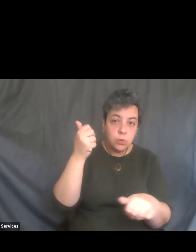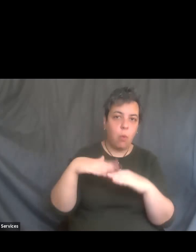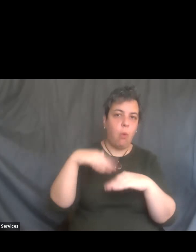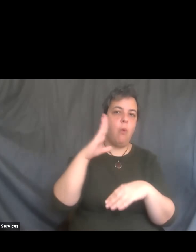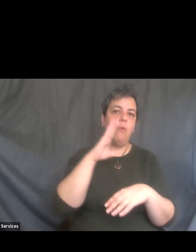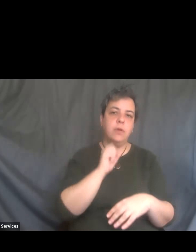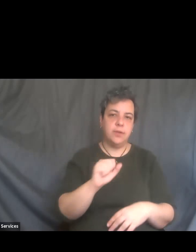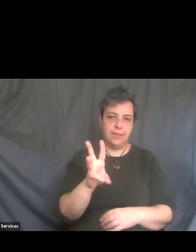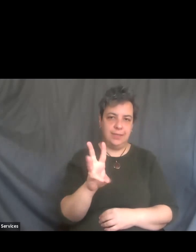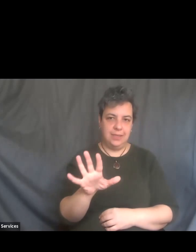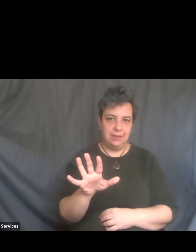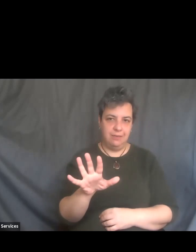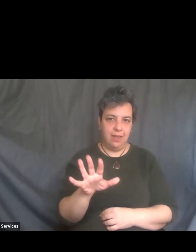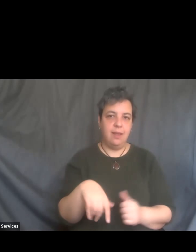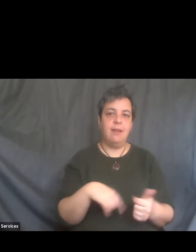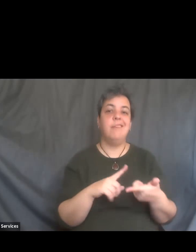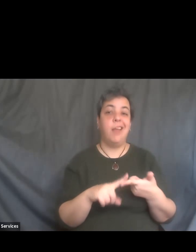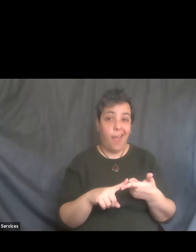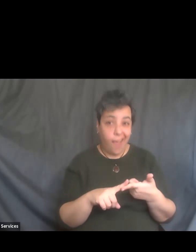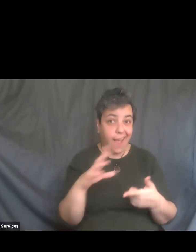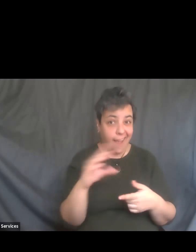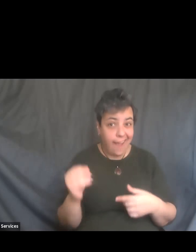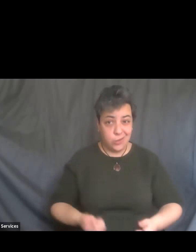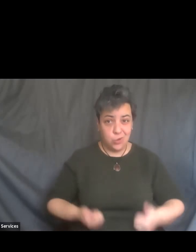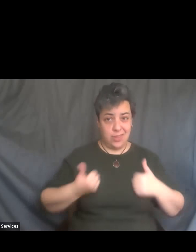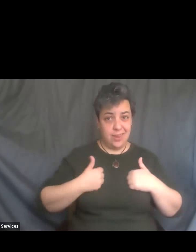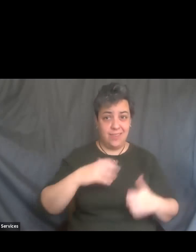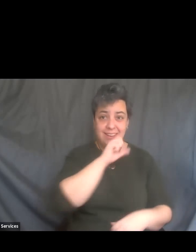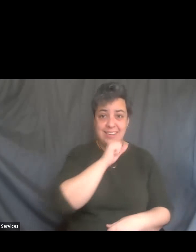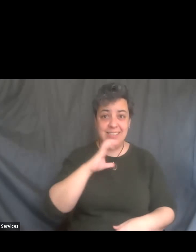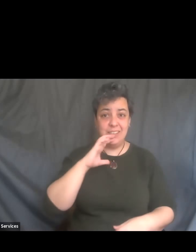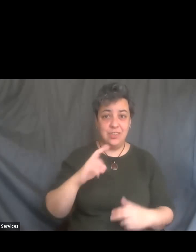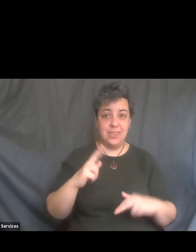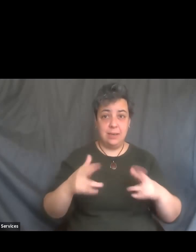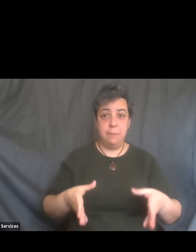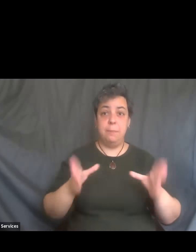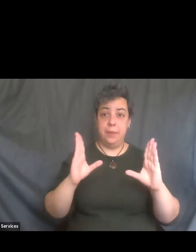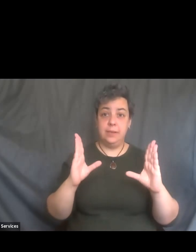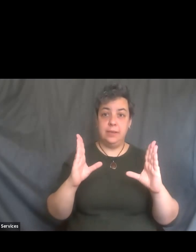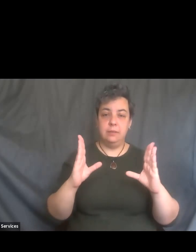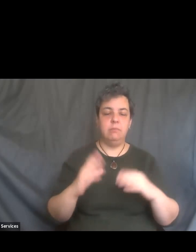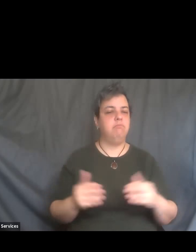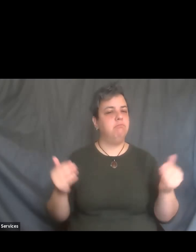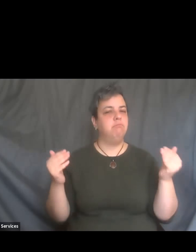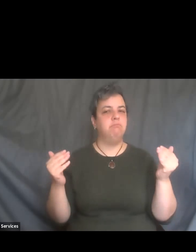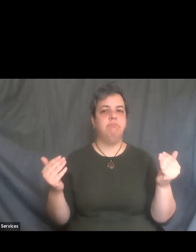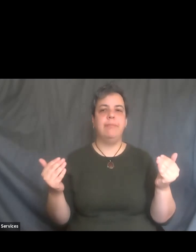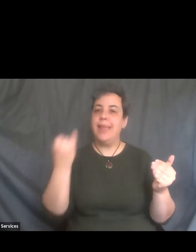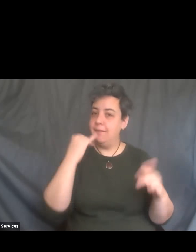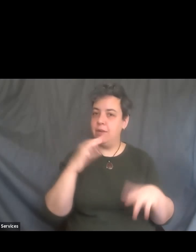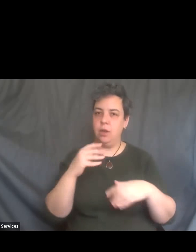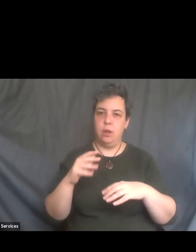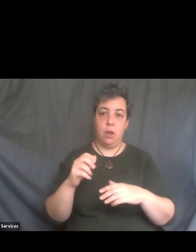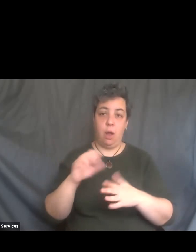so if appointments are available, you should go ahead and book your appointment for the